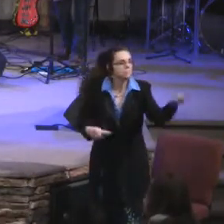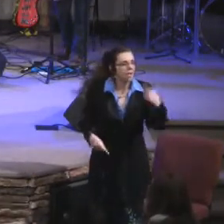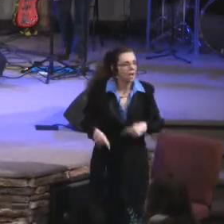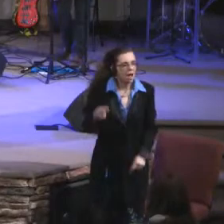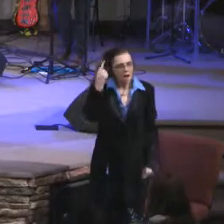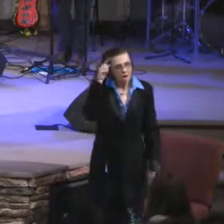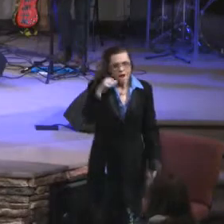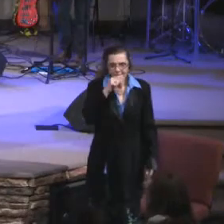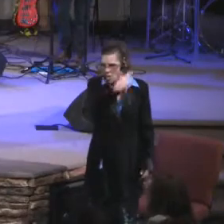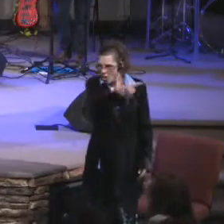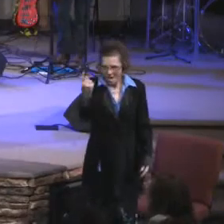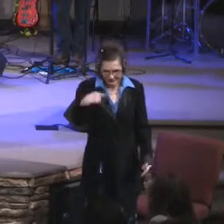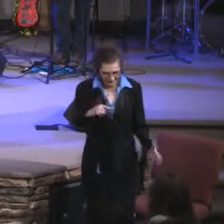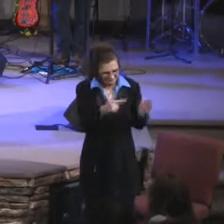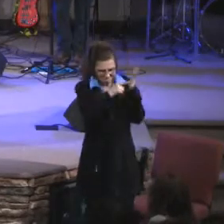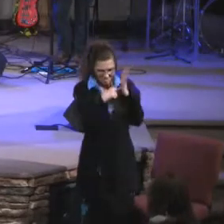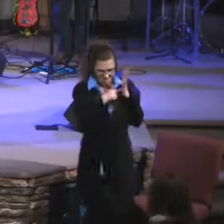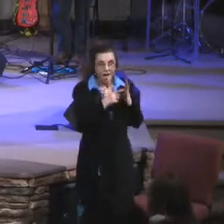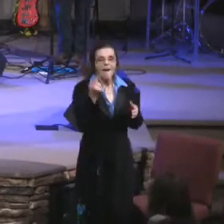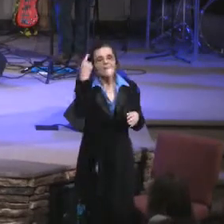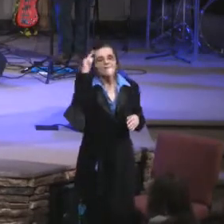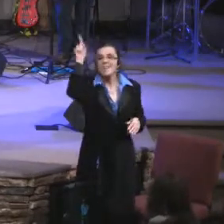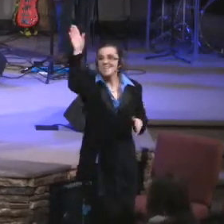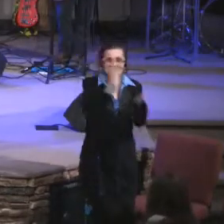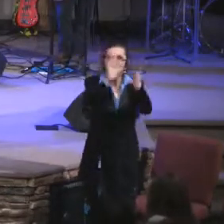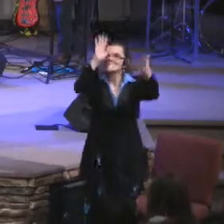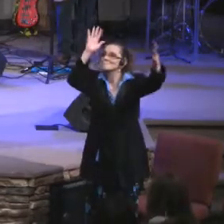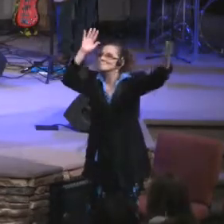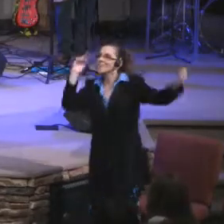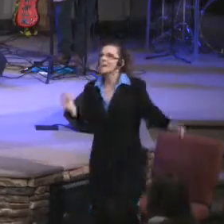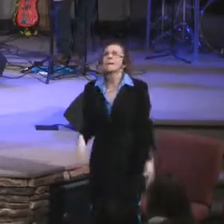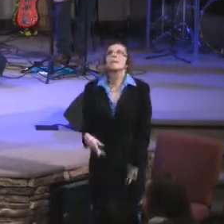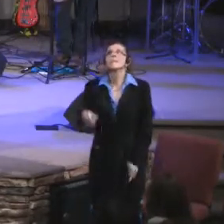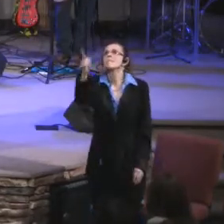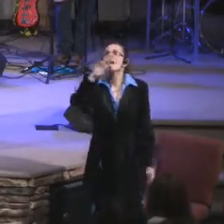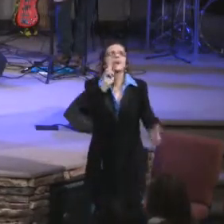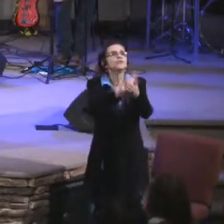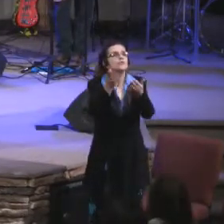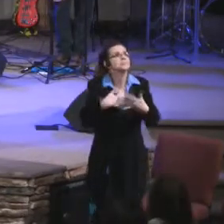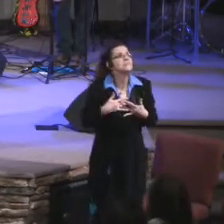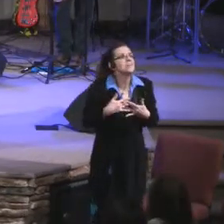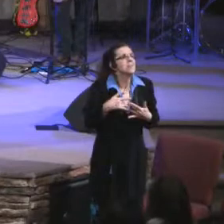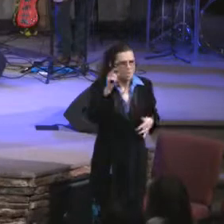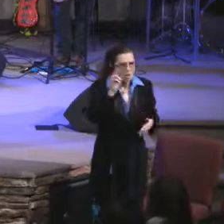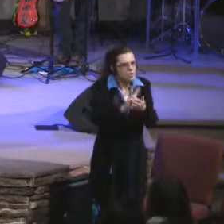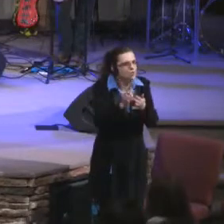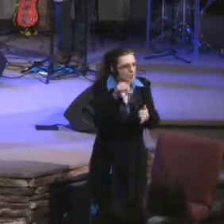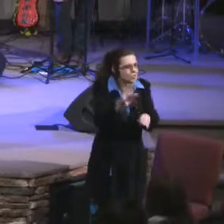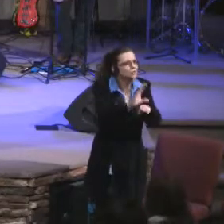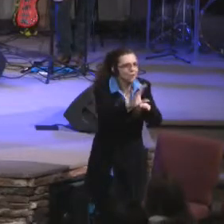our recognition, for his glory. God, please use me. Please use this church.